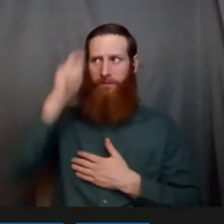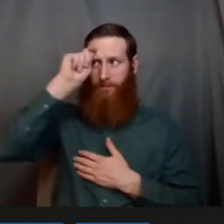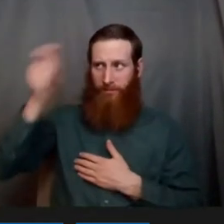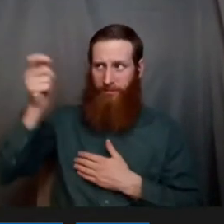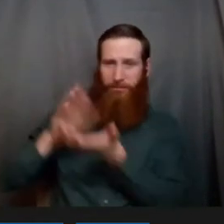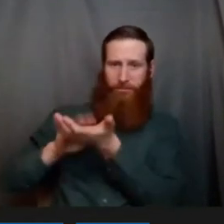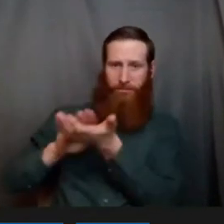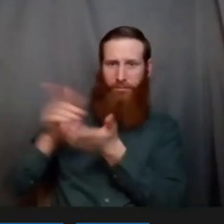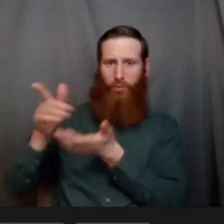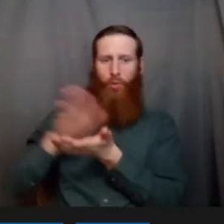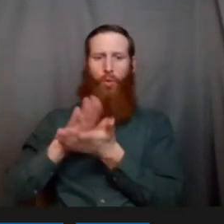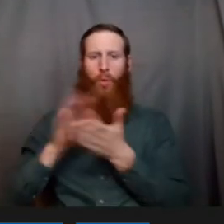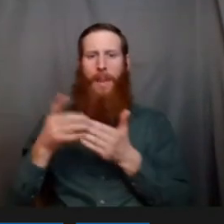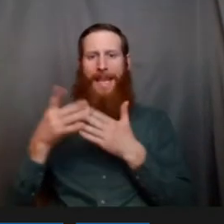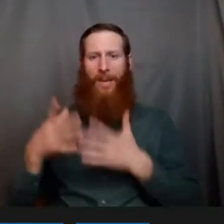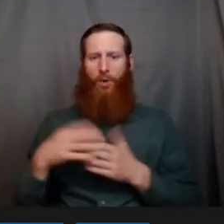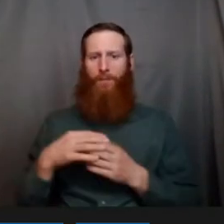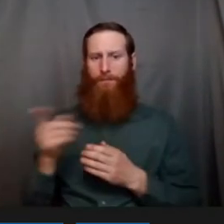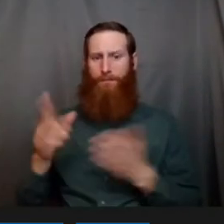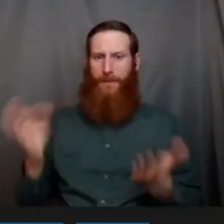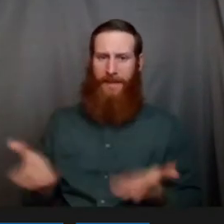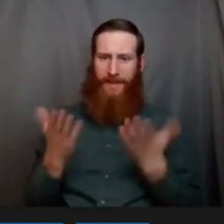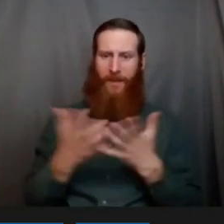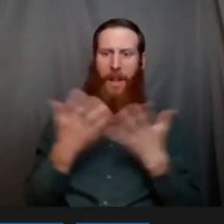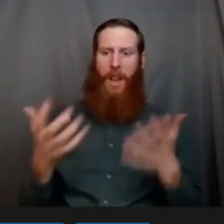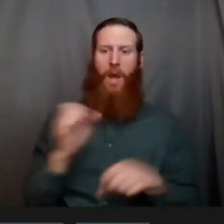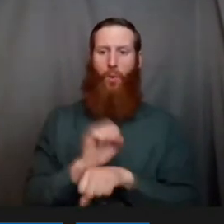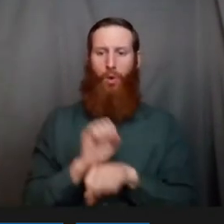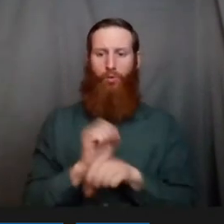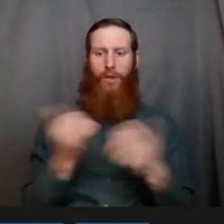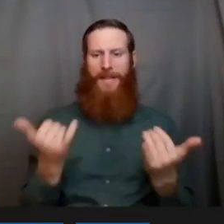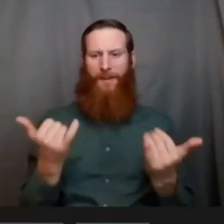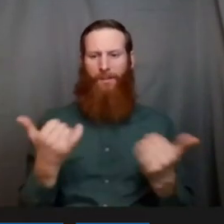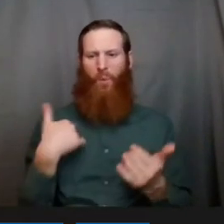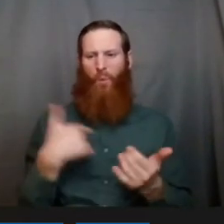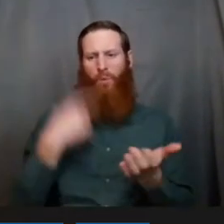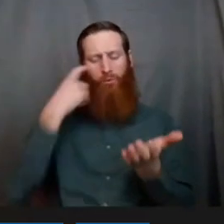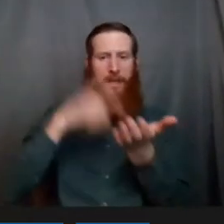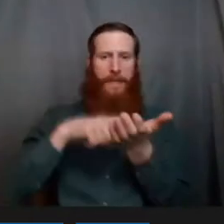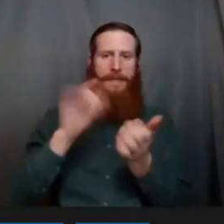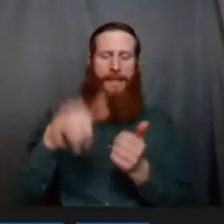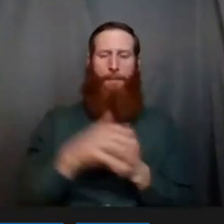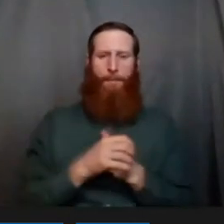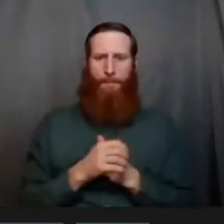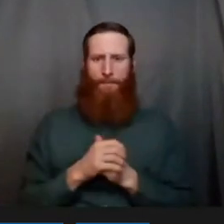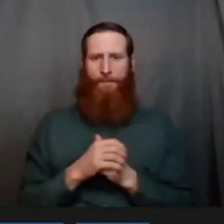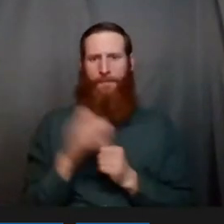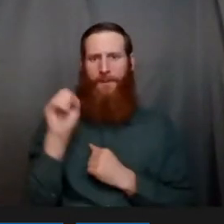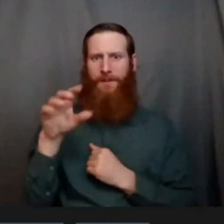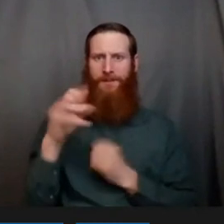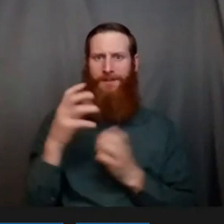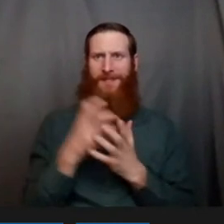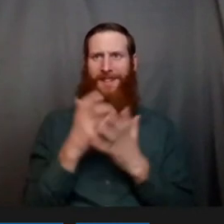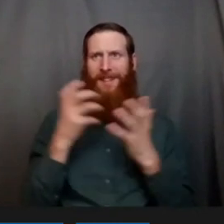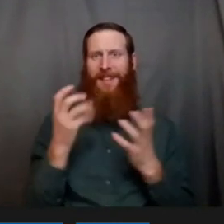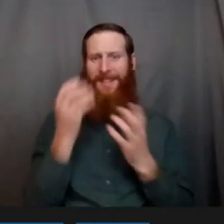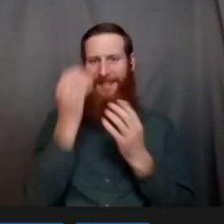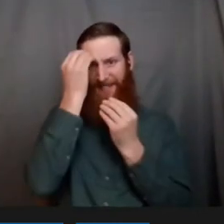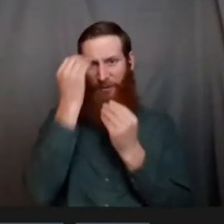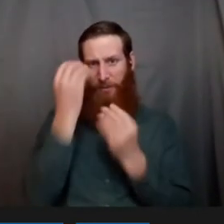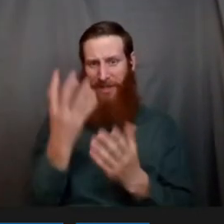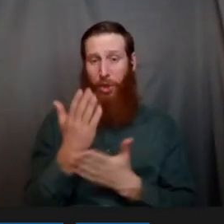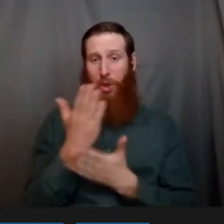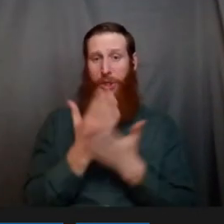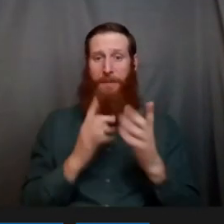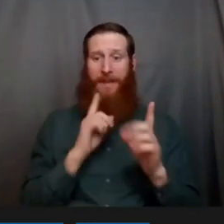lot of work right now, and we recognize that. I know that we gave a lot of information, and so some of these answers may be